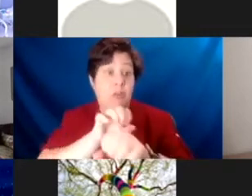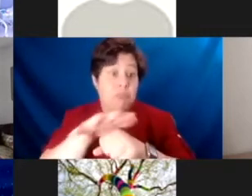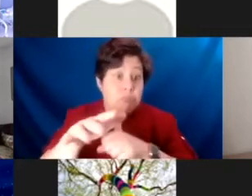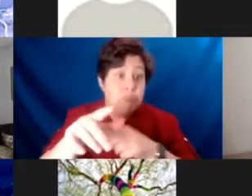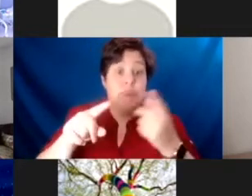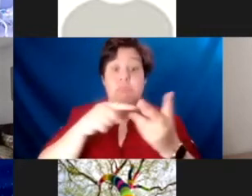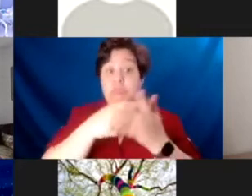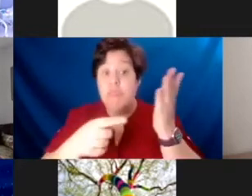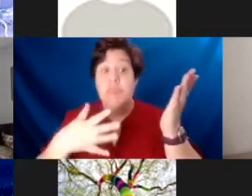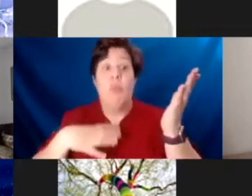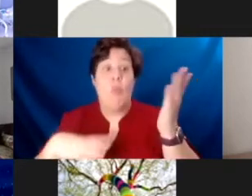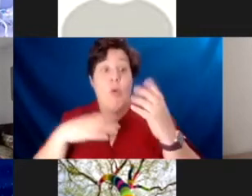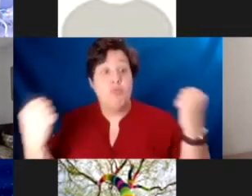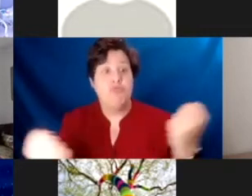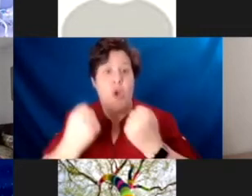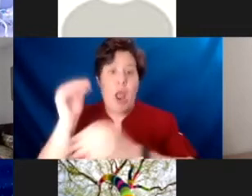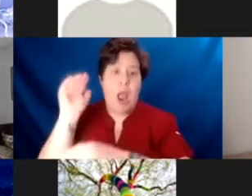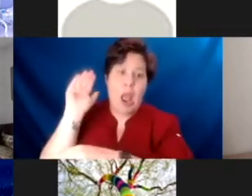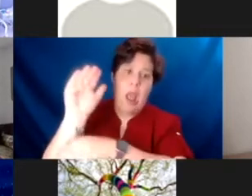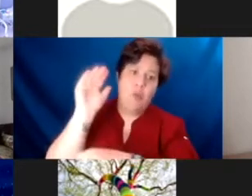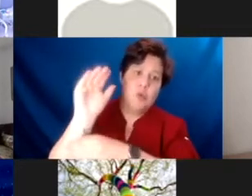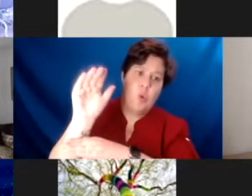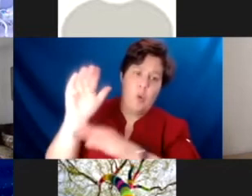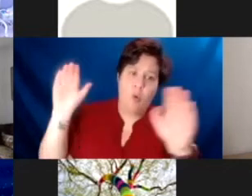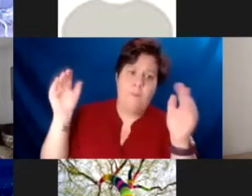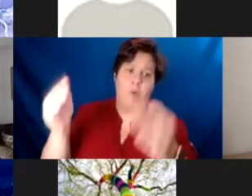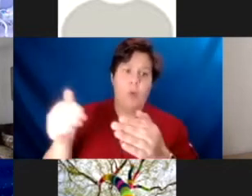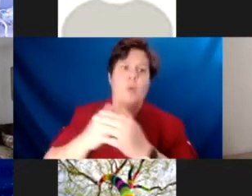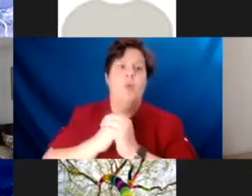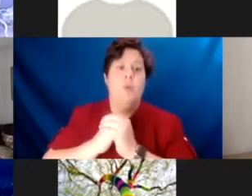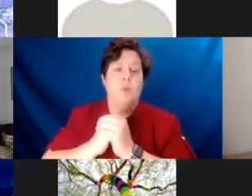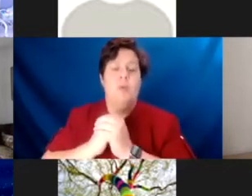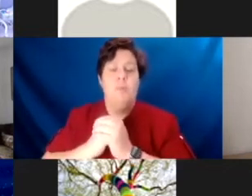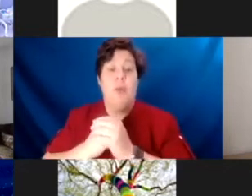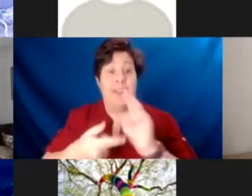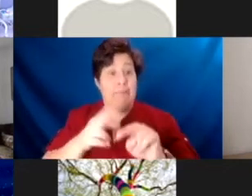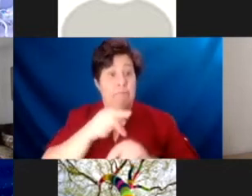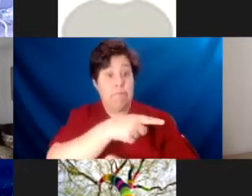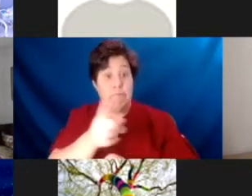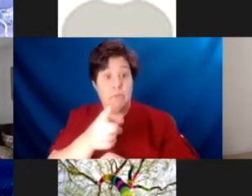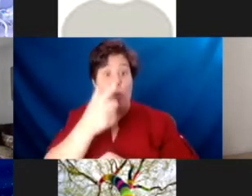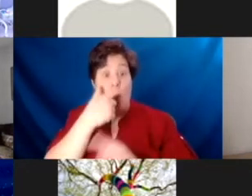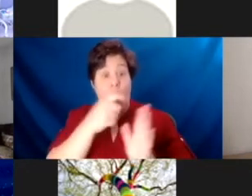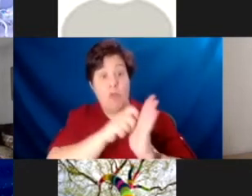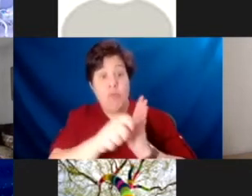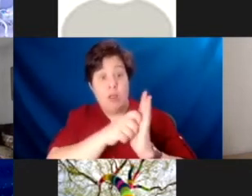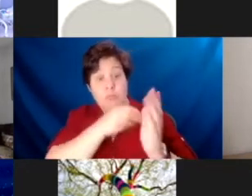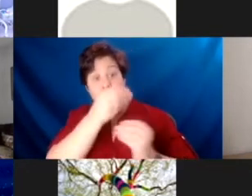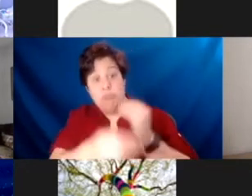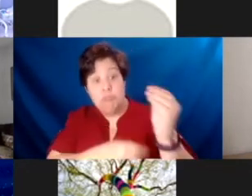do want it to have quite a strong outdoors element, but if you can write a description that